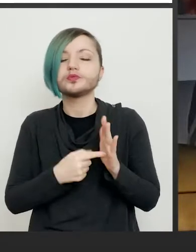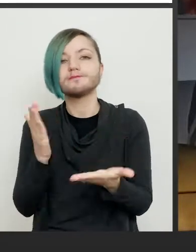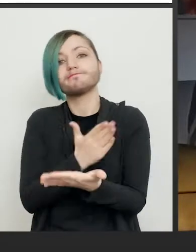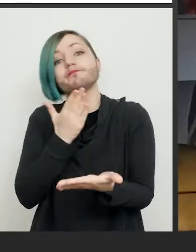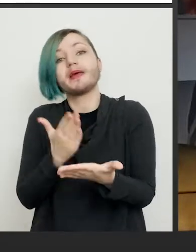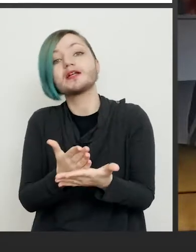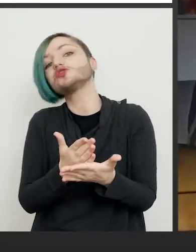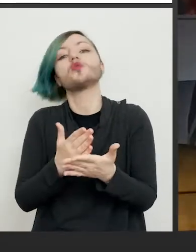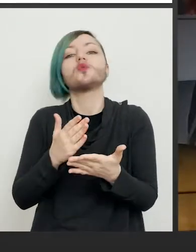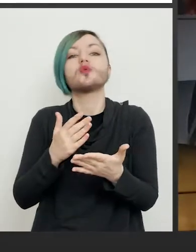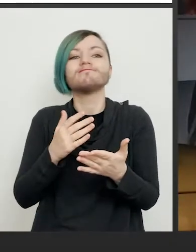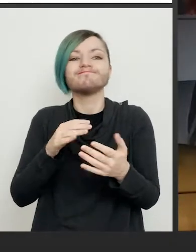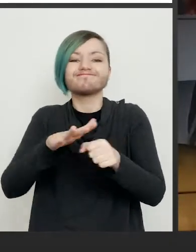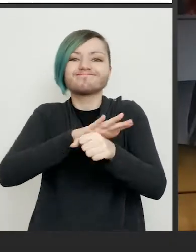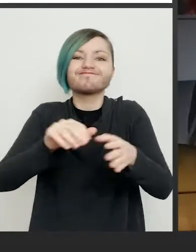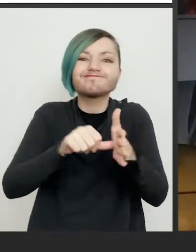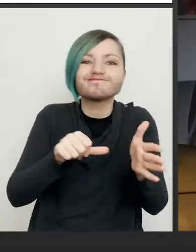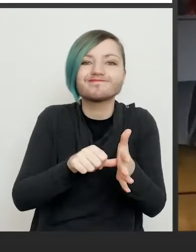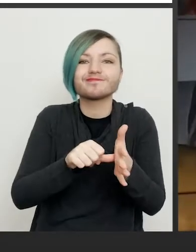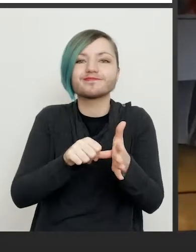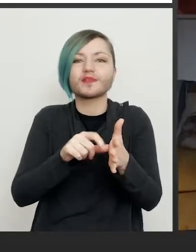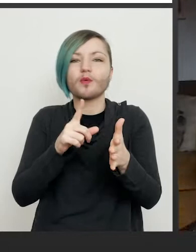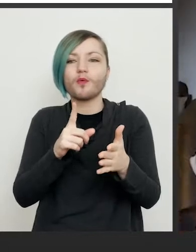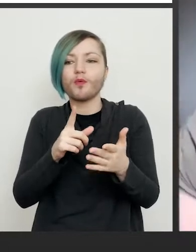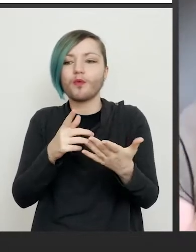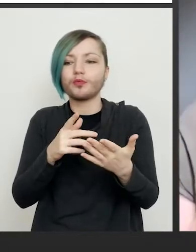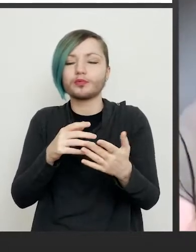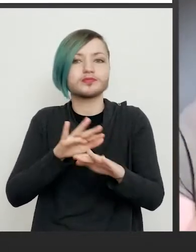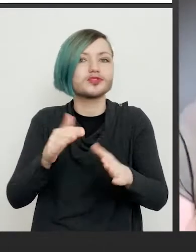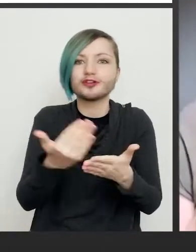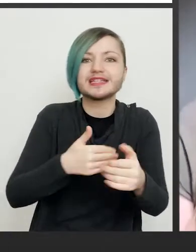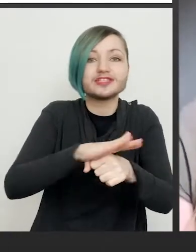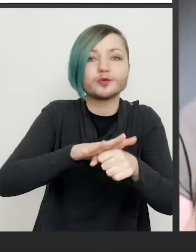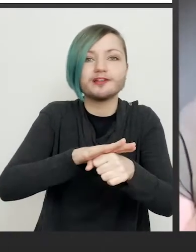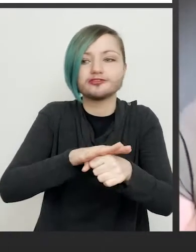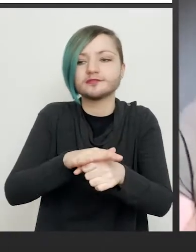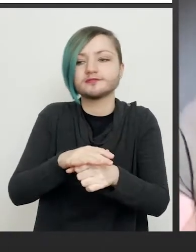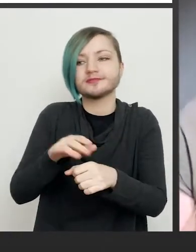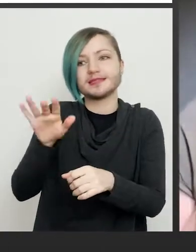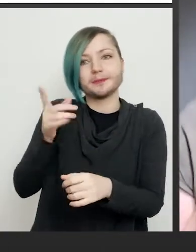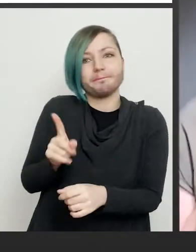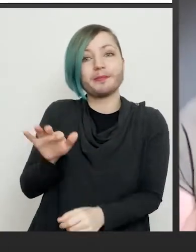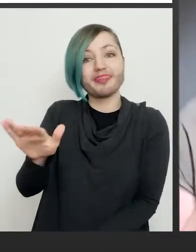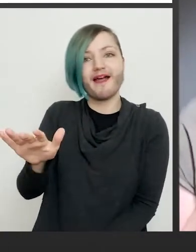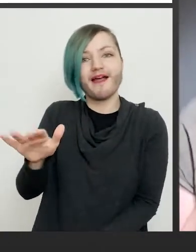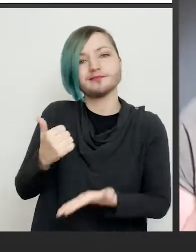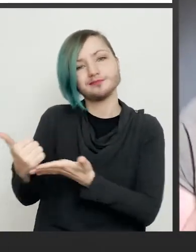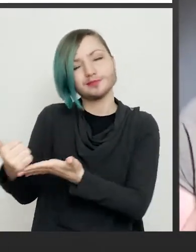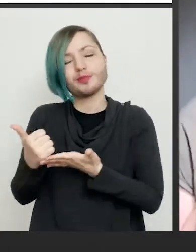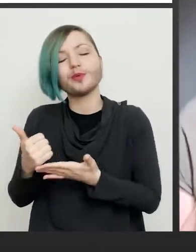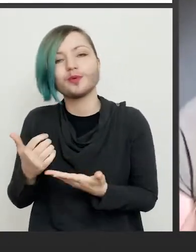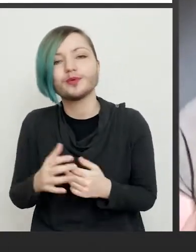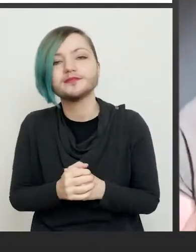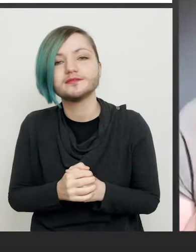that you have someone to catch you once that happens. So, yeah. Yeah, definitely. And I mean, it's so nice to read some